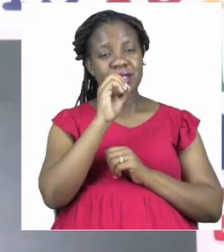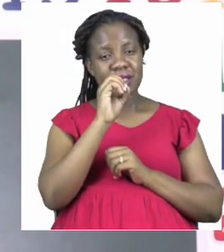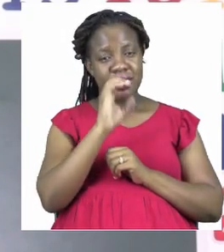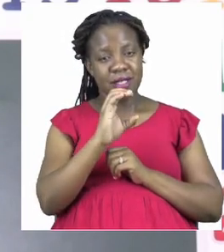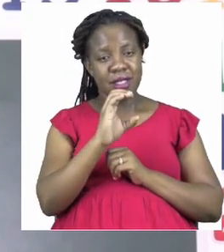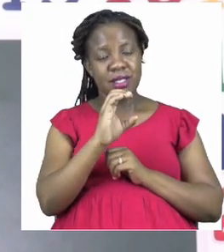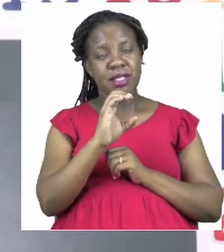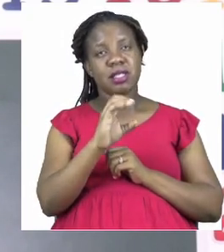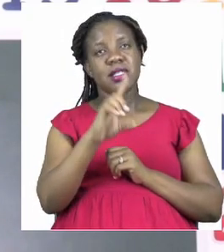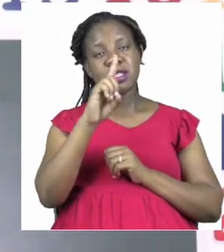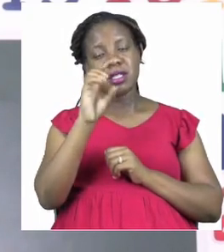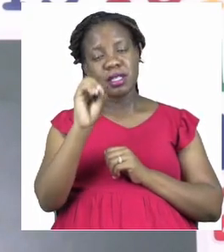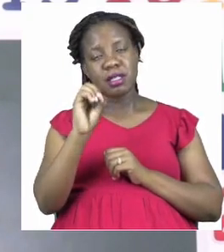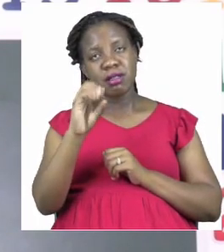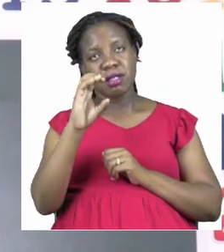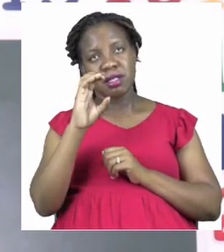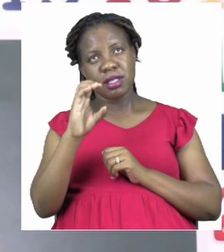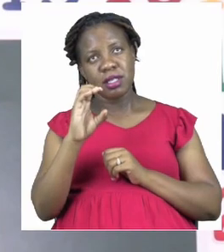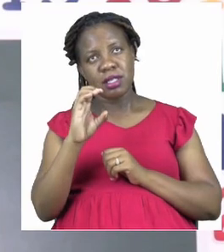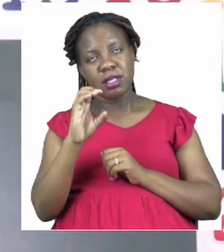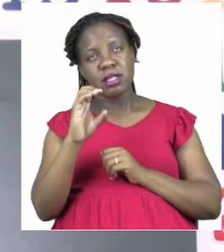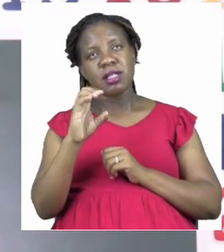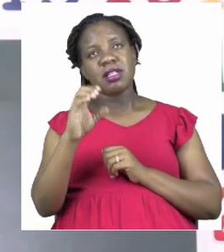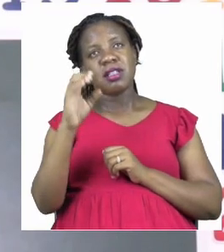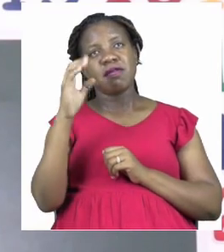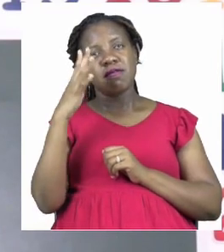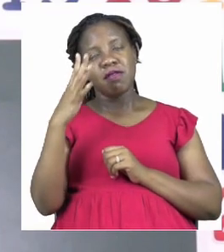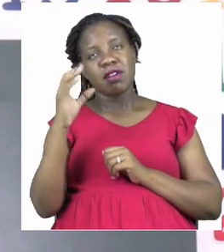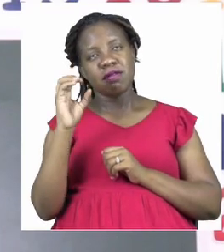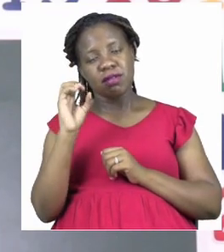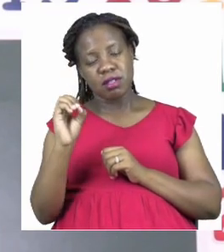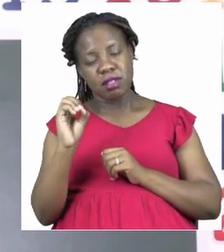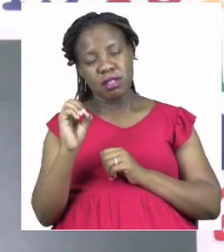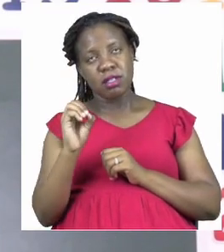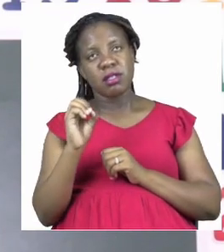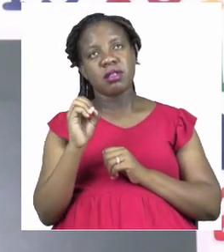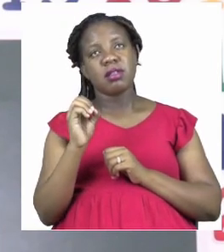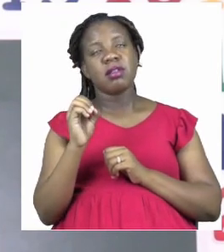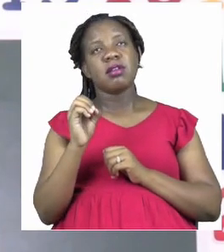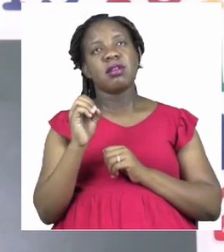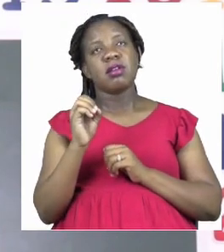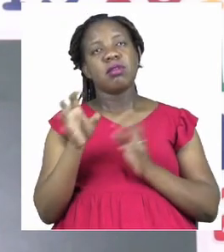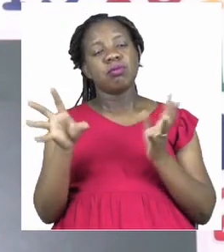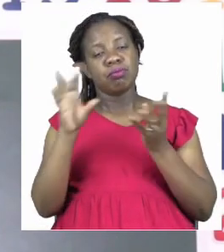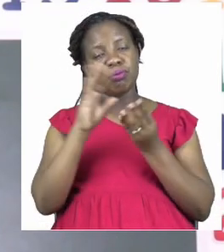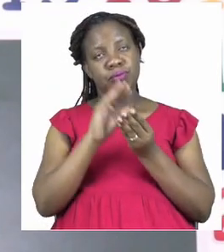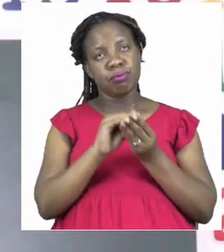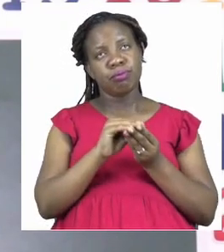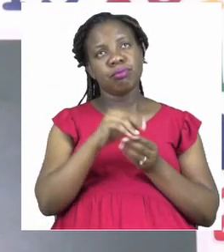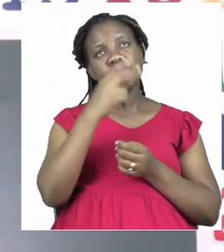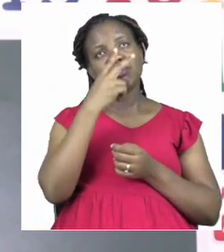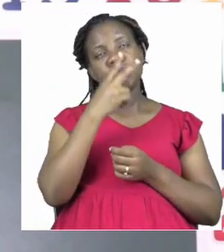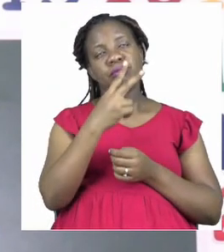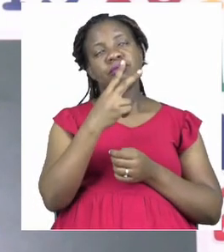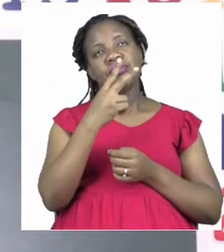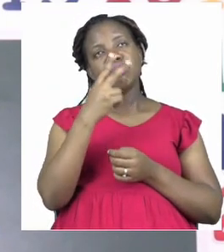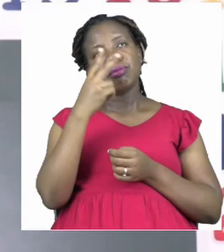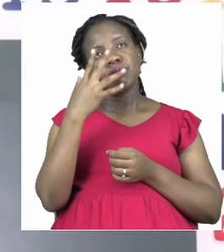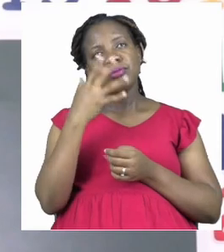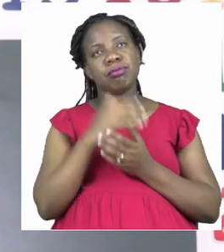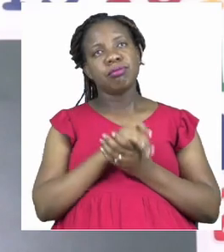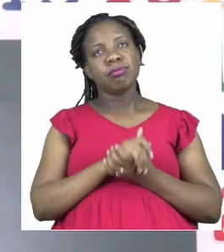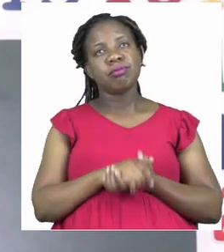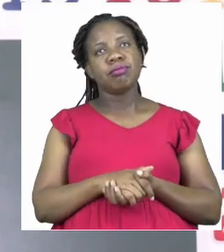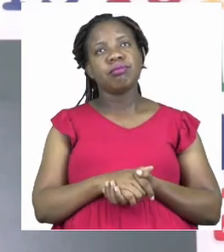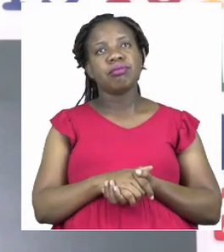the other part where we have to add all this money and find out how much the person has. Let's start by